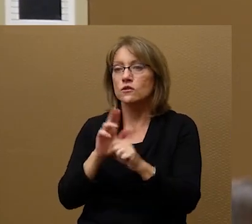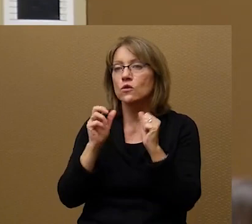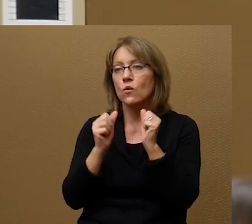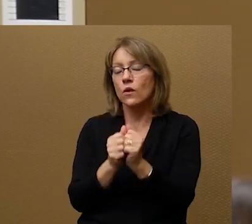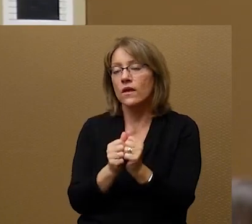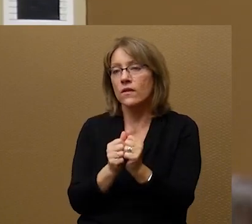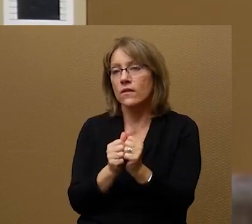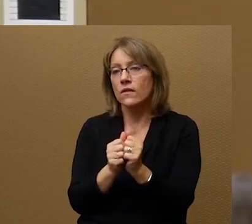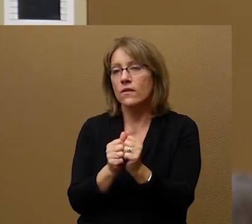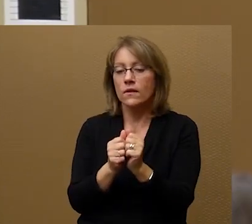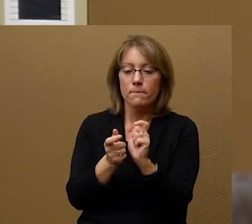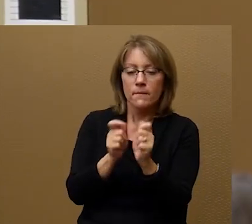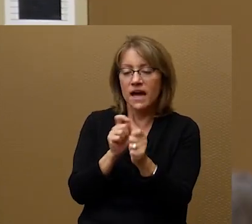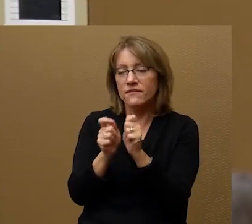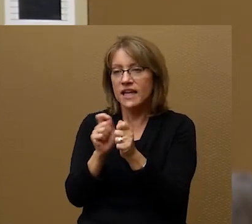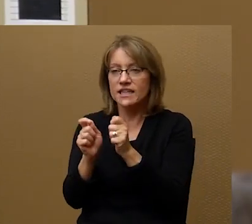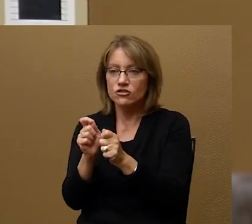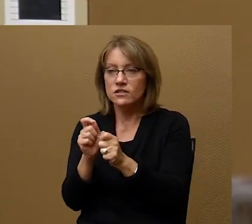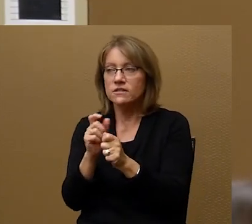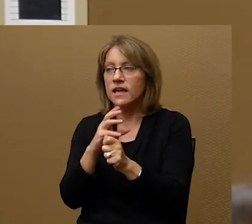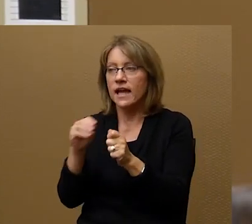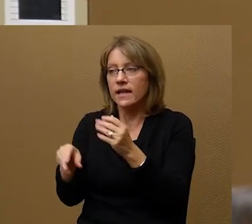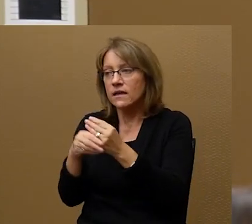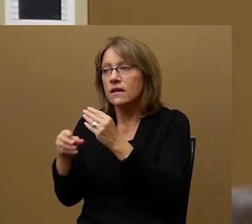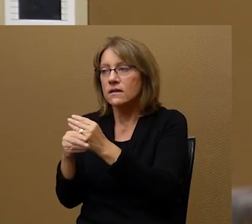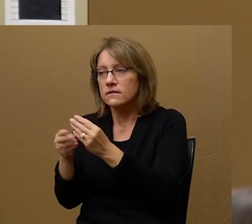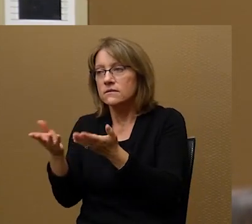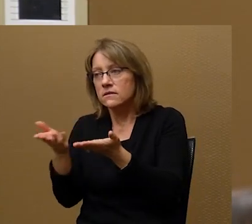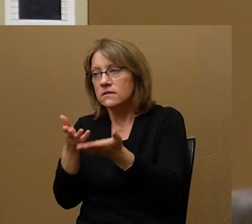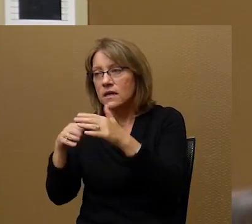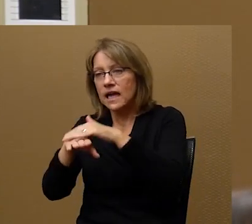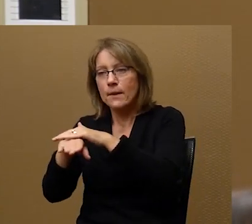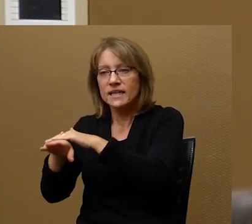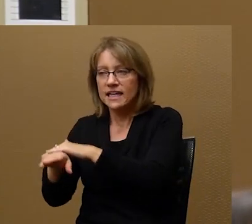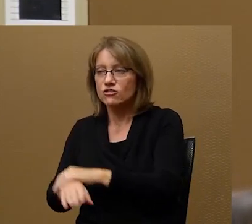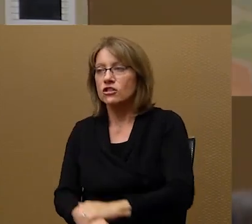with modifications and accommodations.